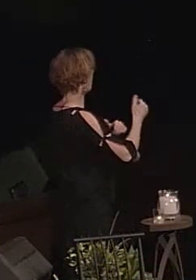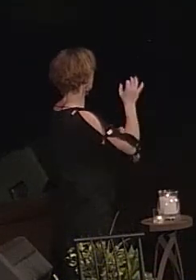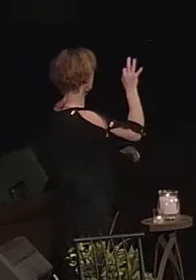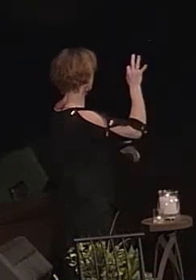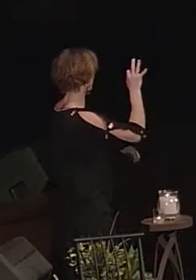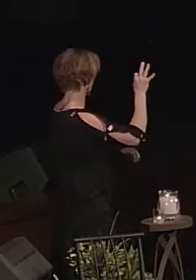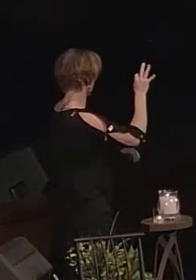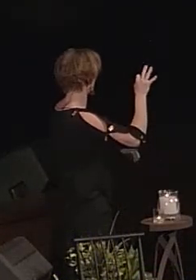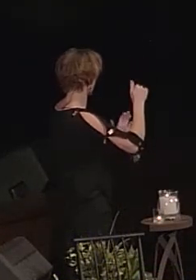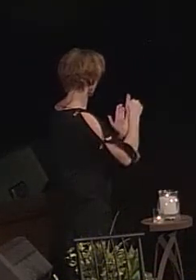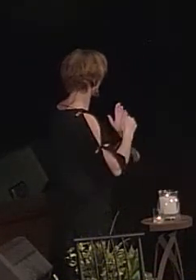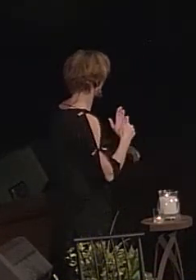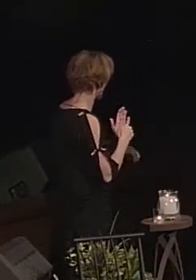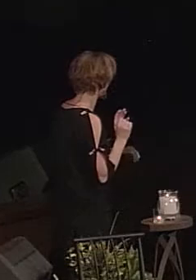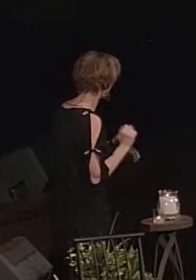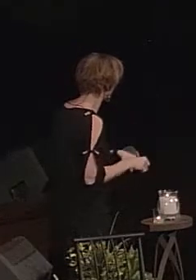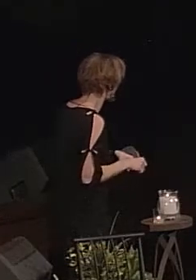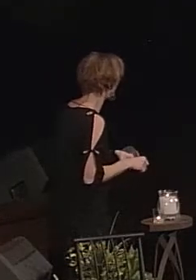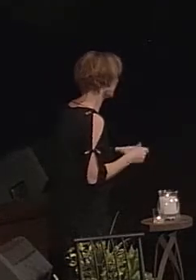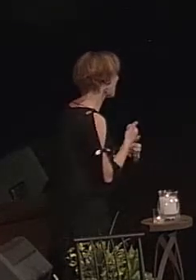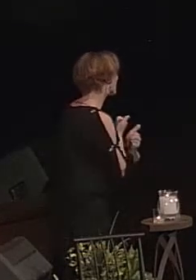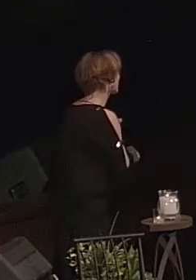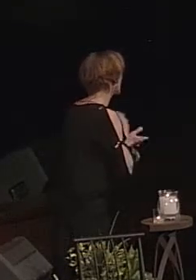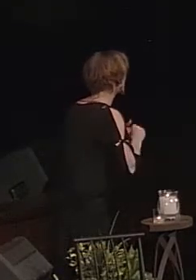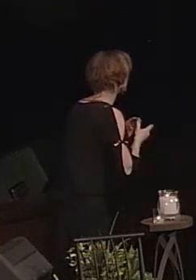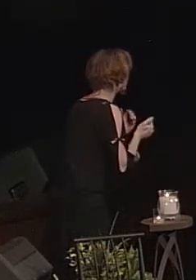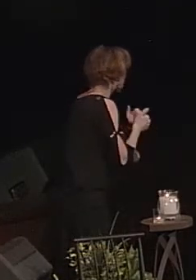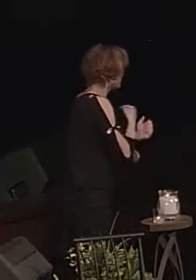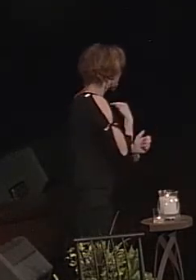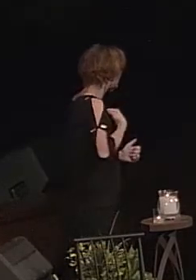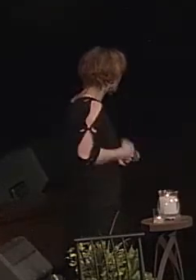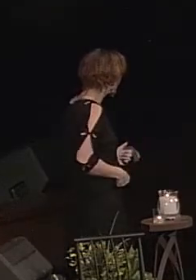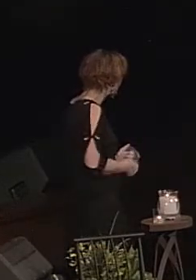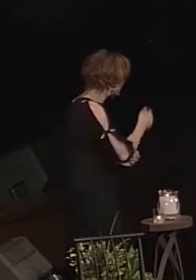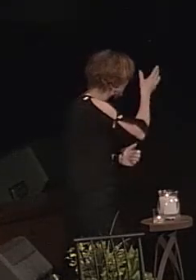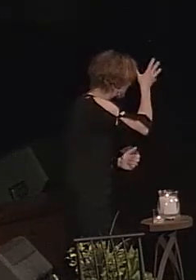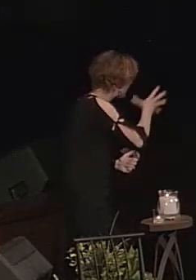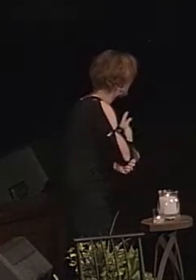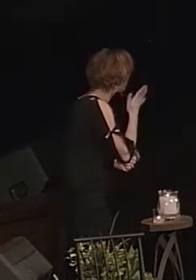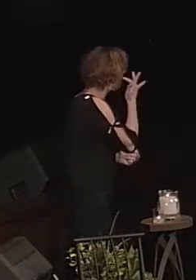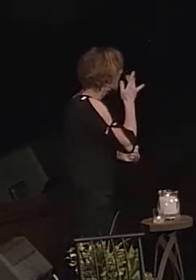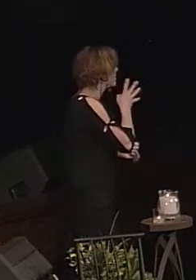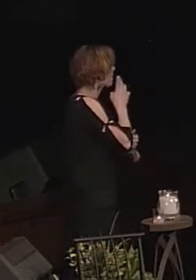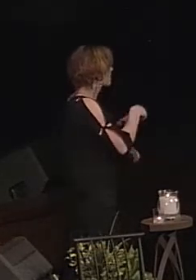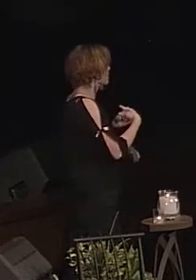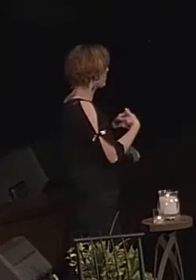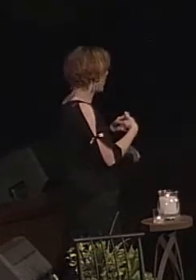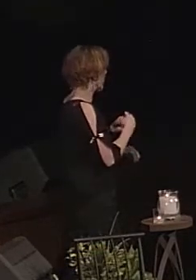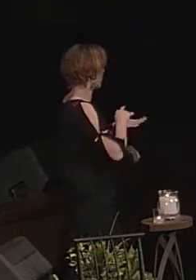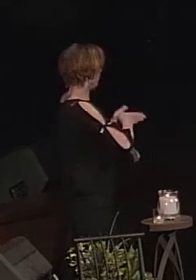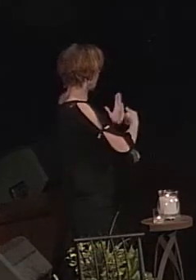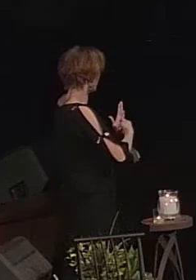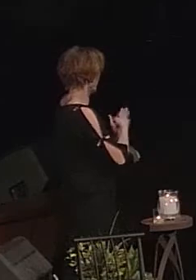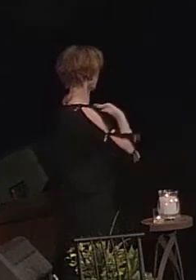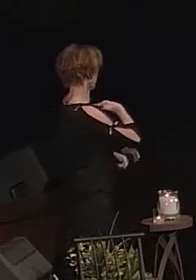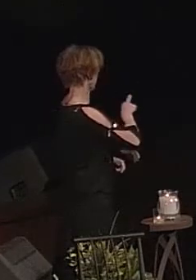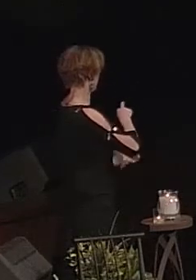that story with the Chinese man because it speaks to me of the purpose of religion and the purpose of what we do.